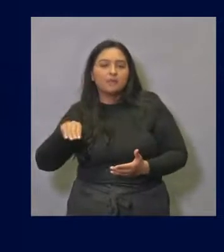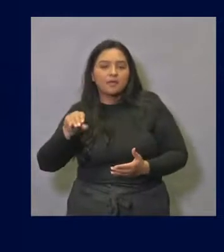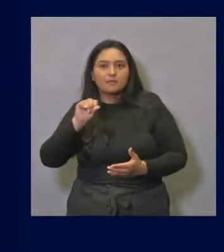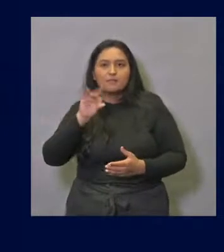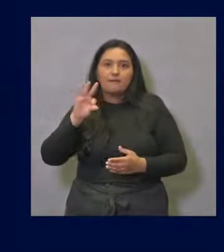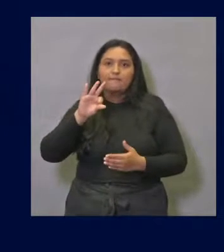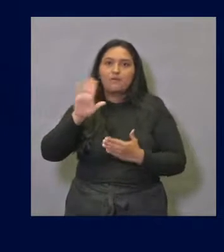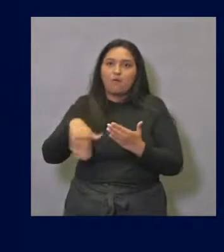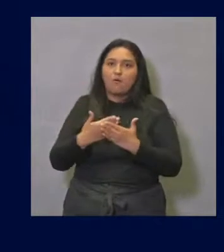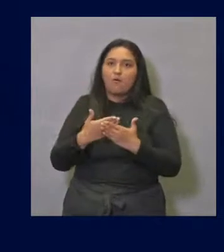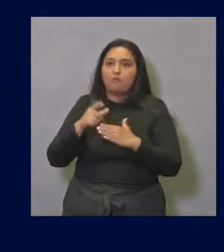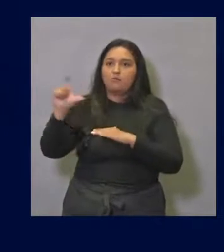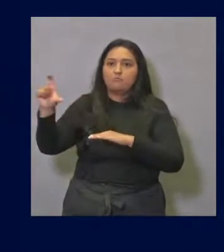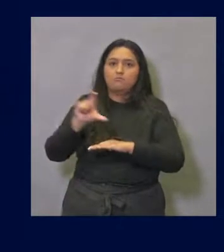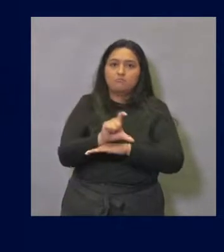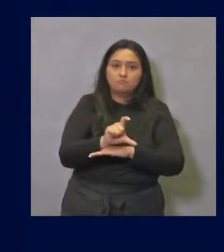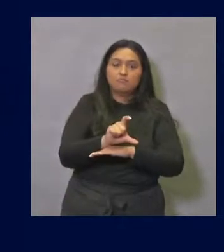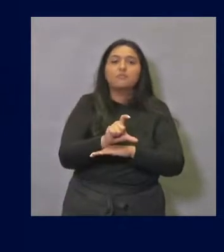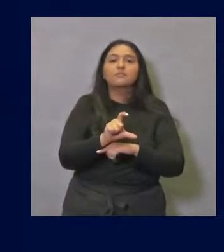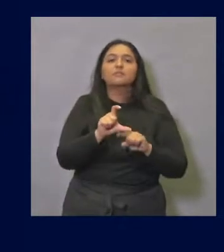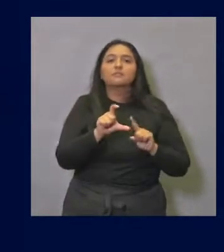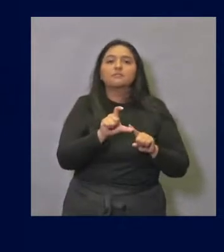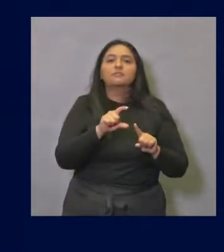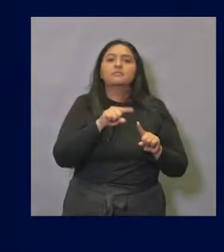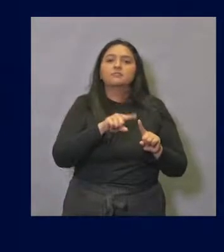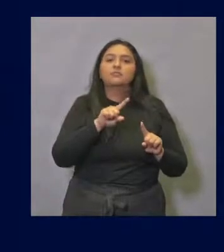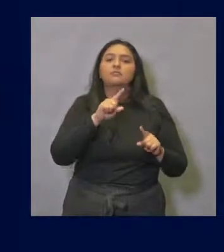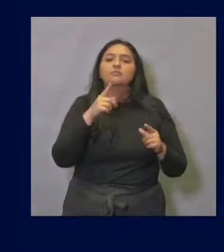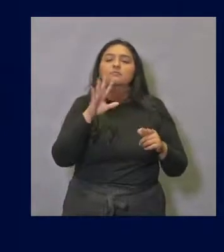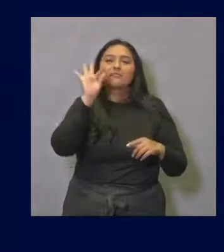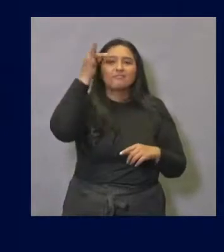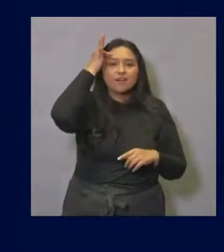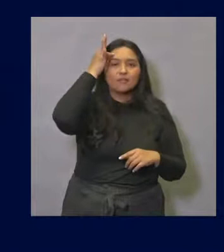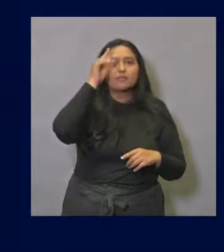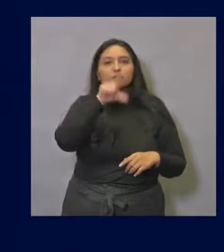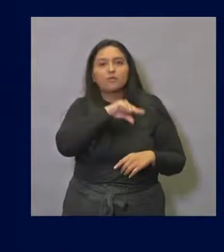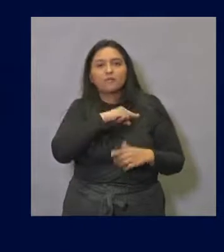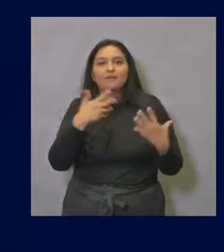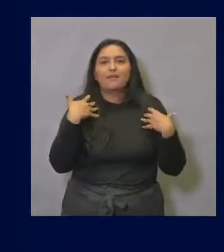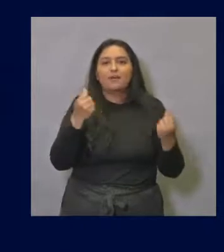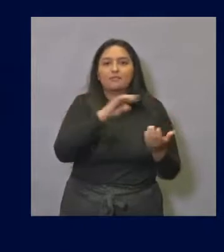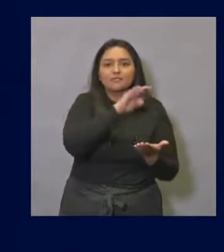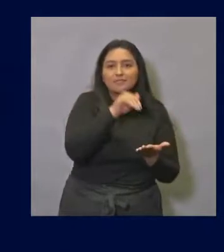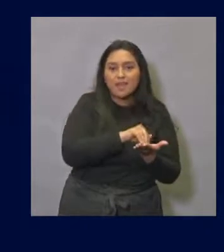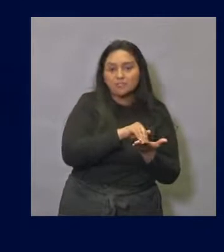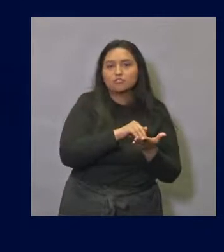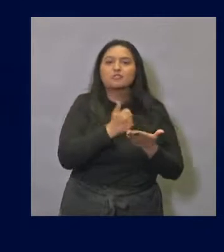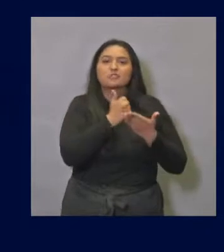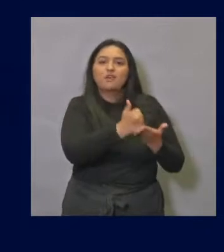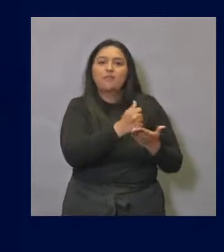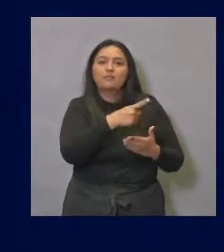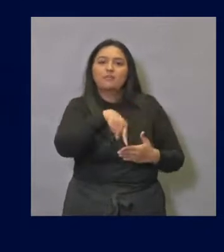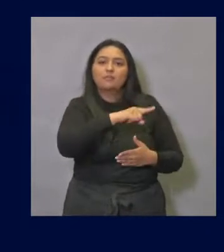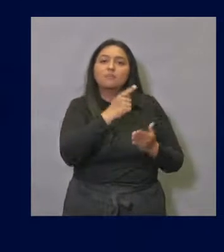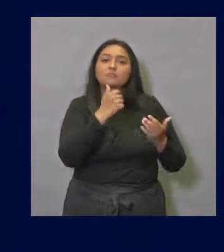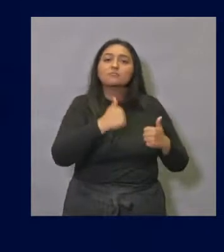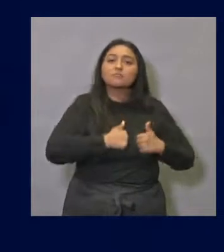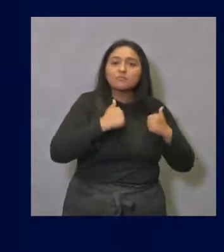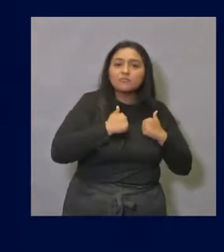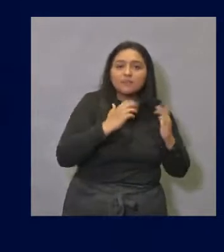allocation, that are going to our federally qualified health centers and clinics, serving residents and workers in hard-hit